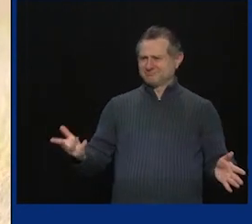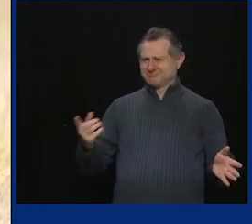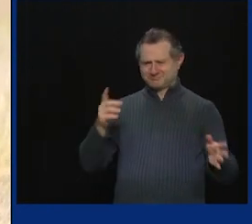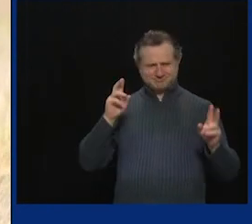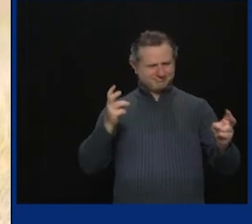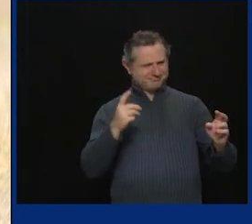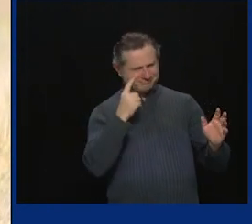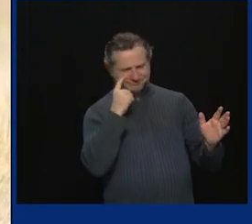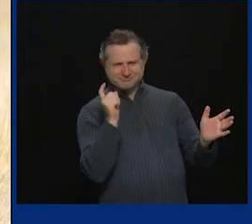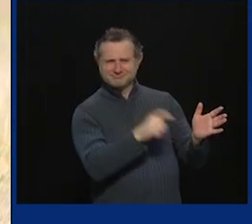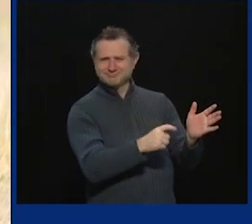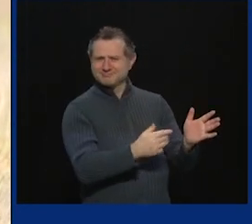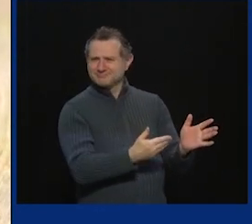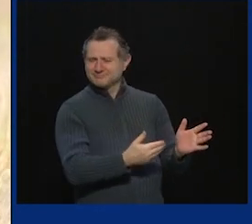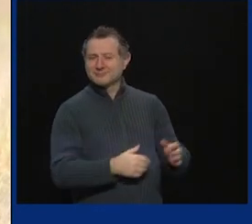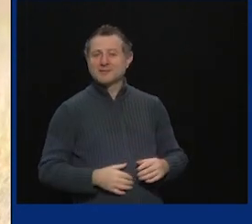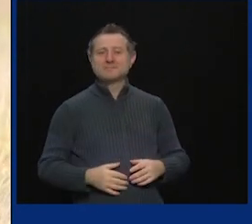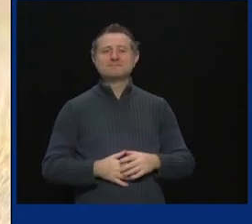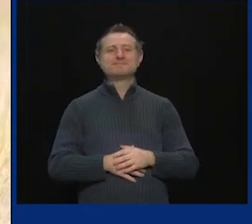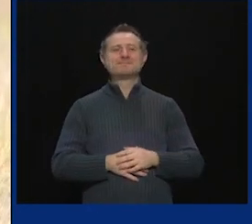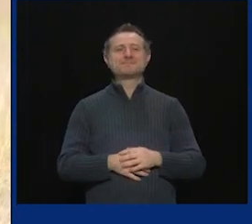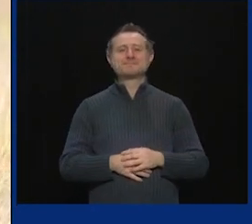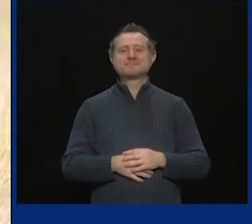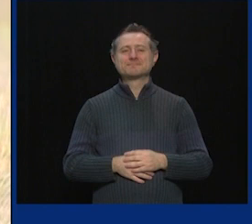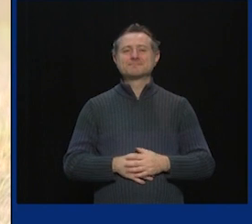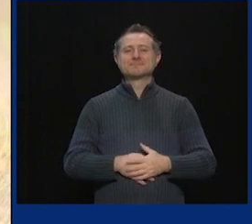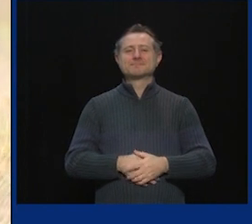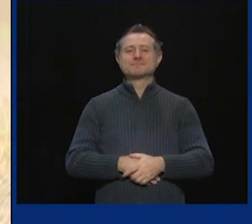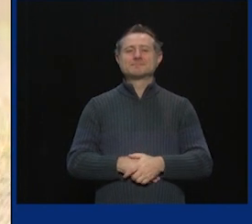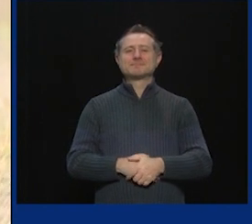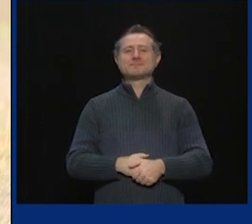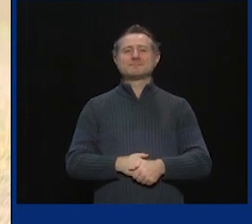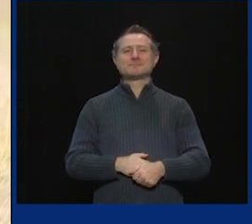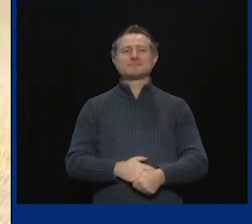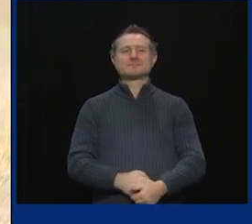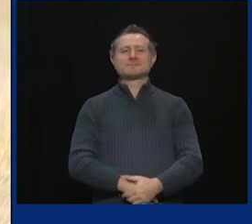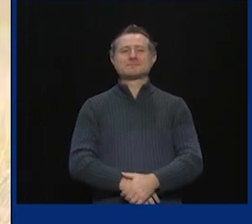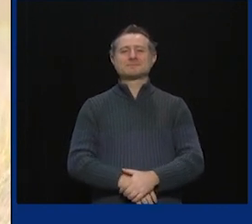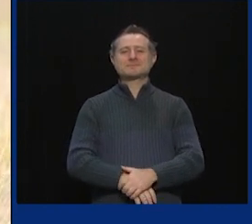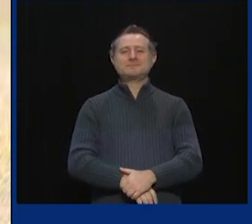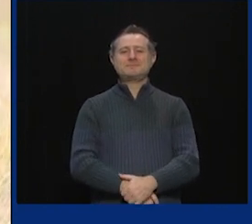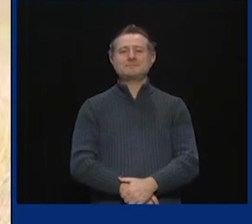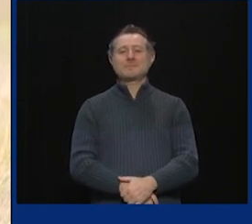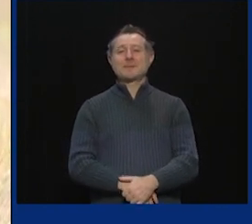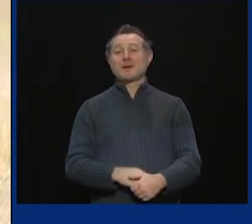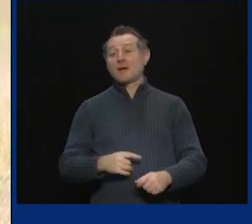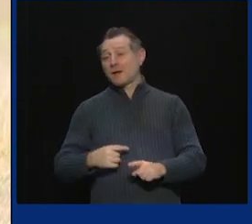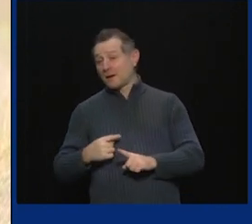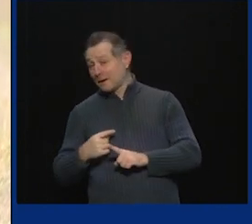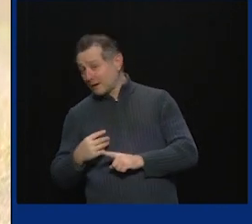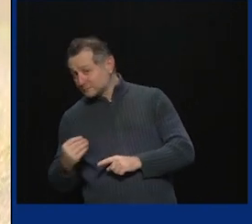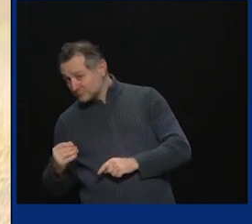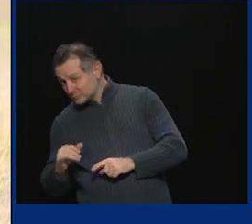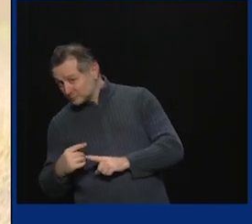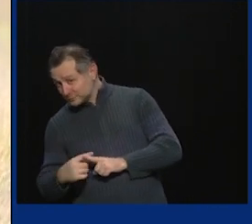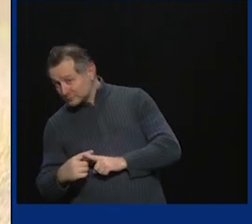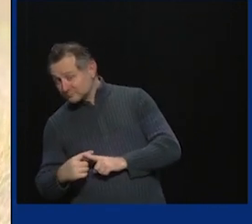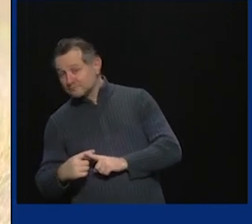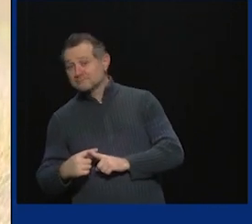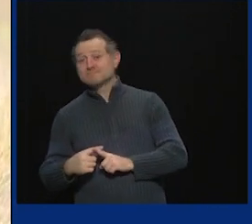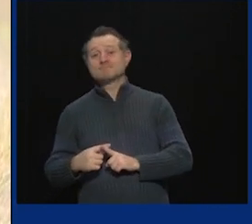And This is going to be a catalyst for other